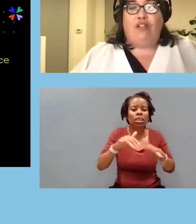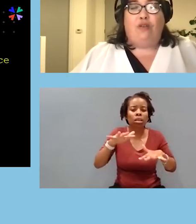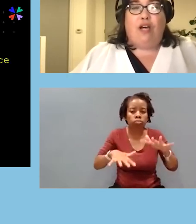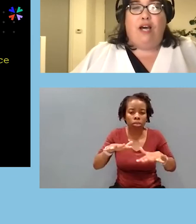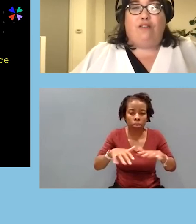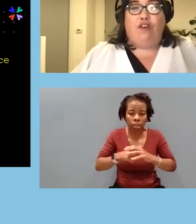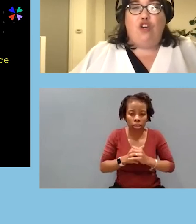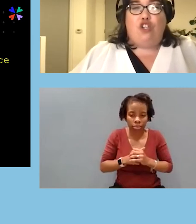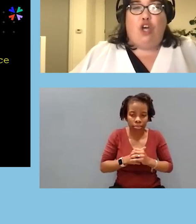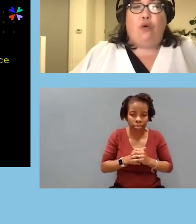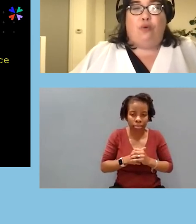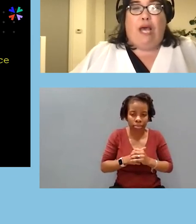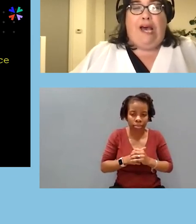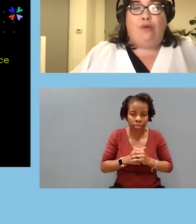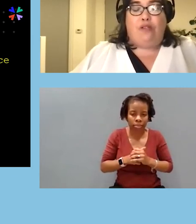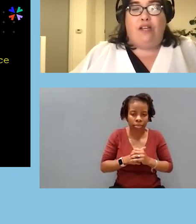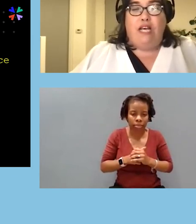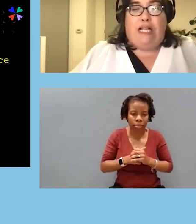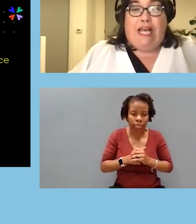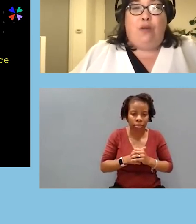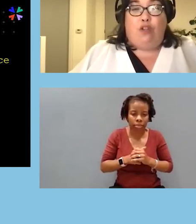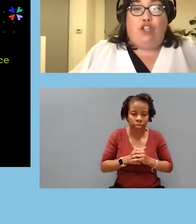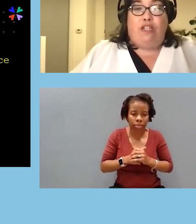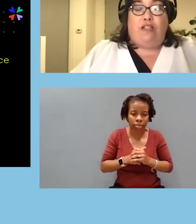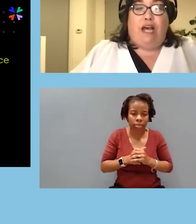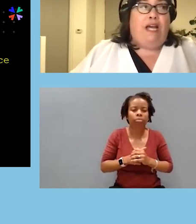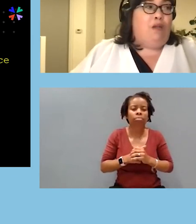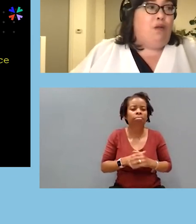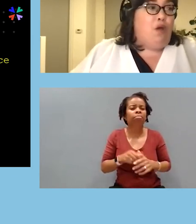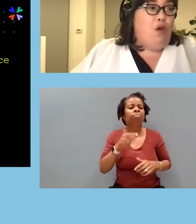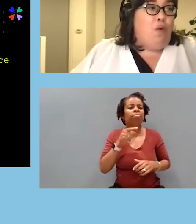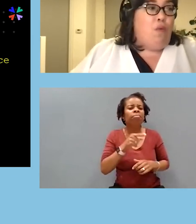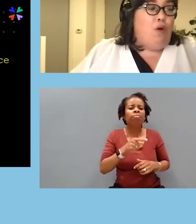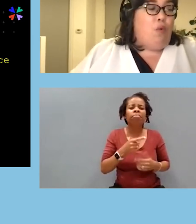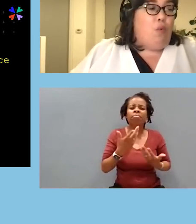are the real kind of shows how the languages and